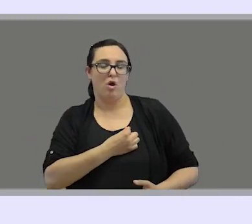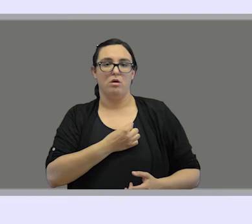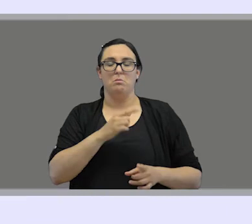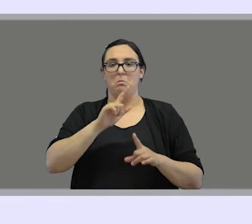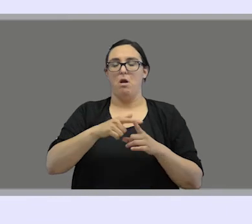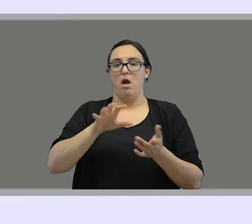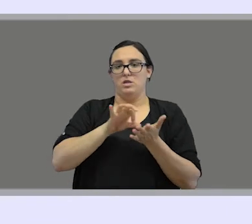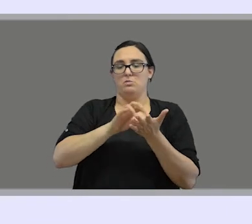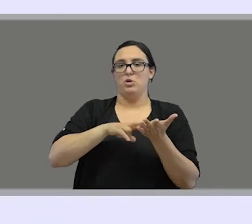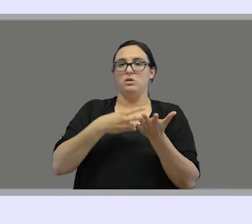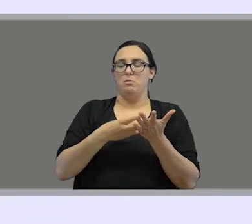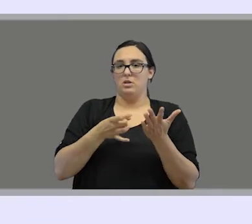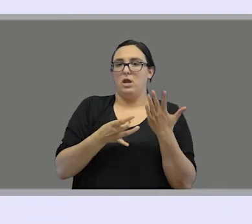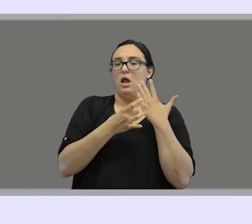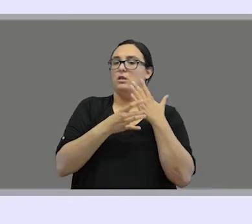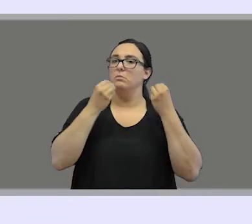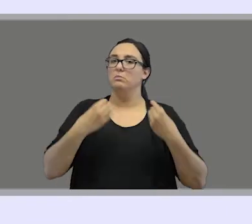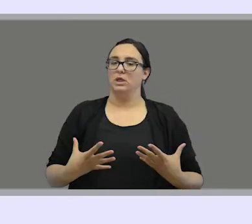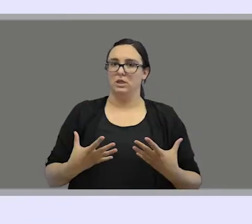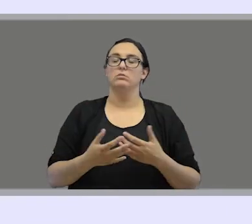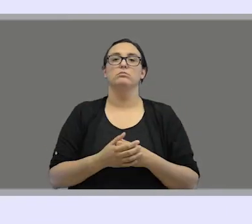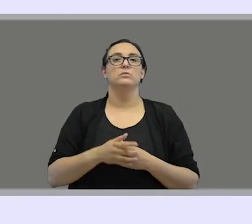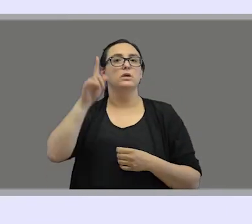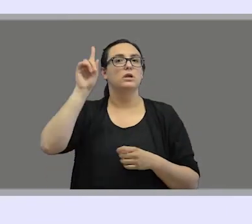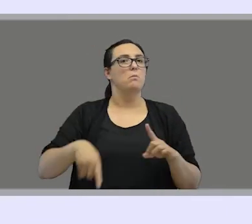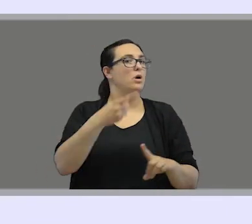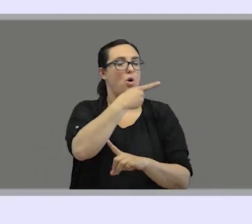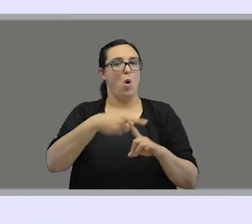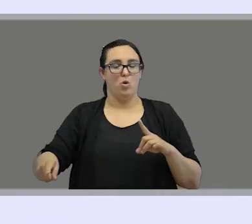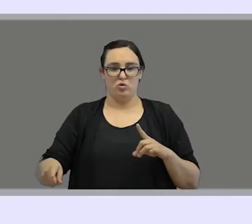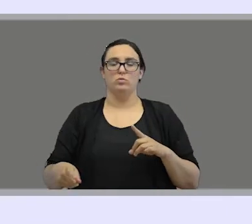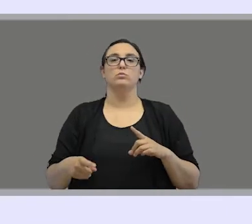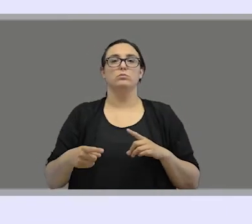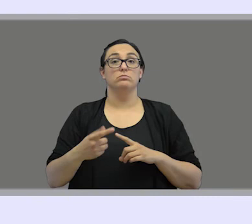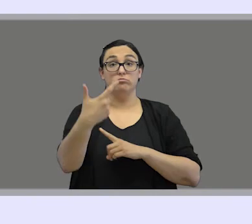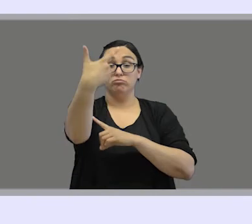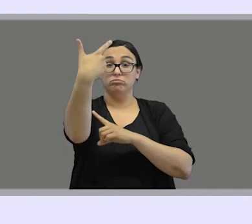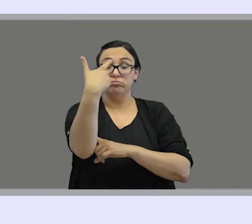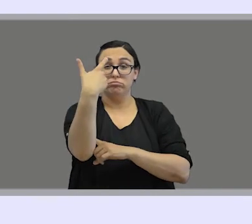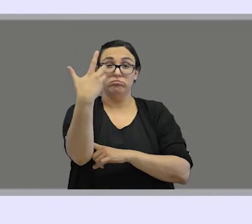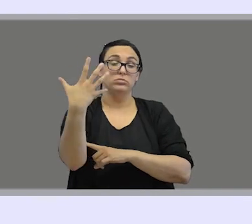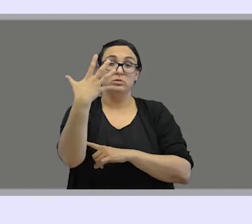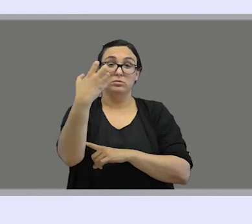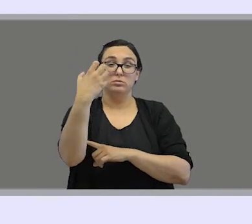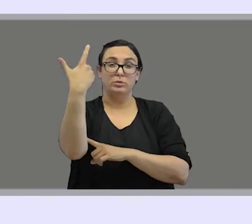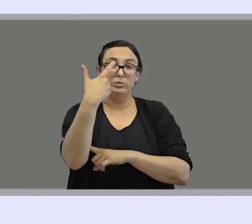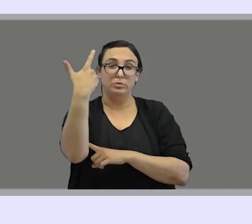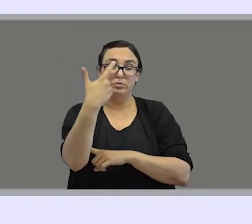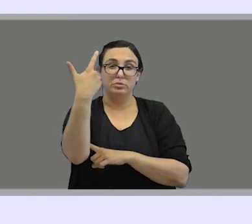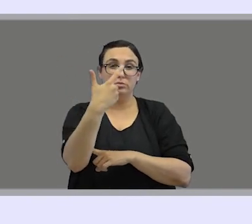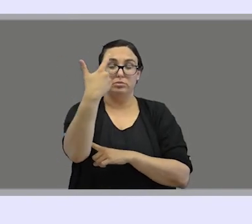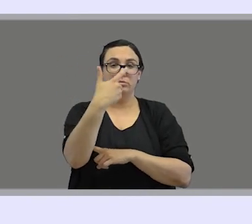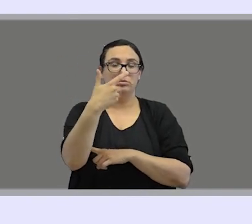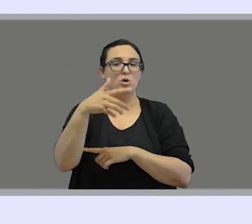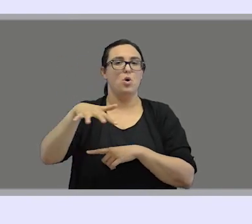interpreting service. And it is also important that the recording is made in a quiet and